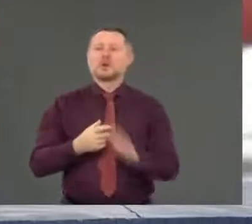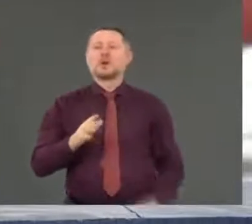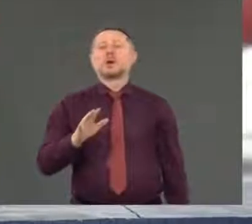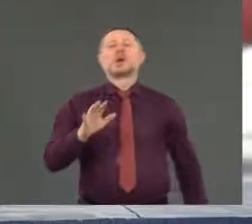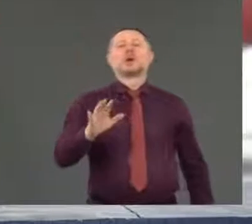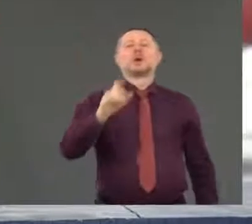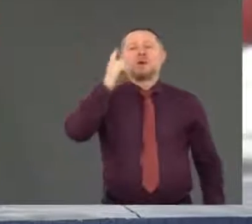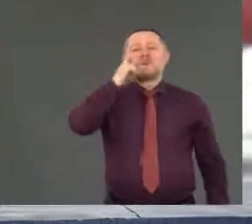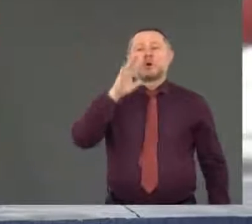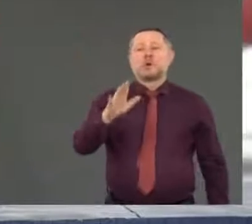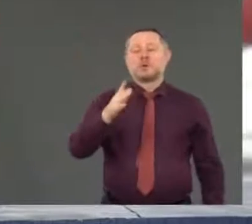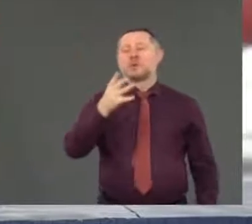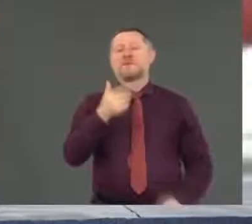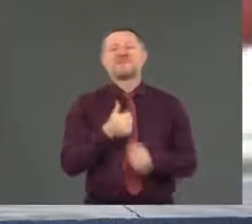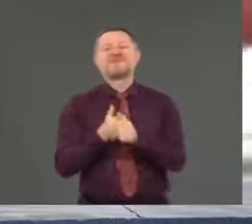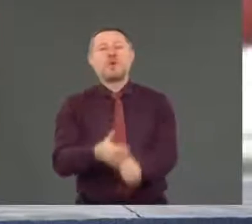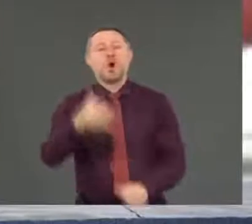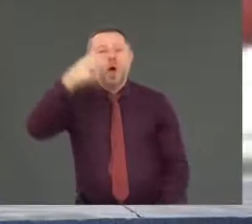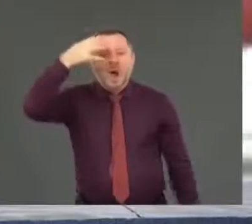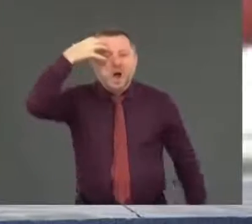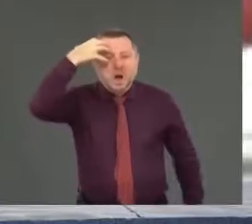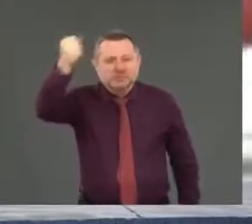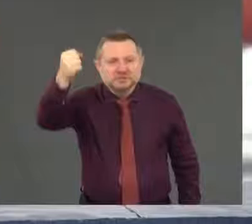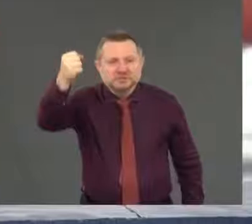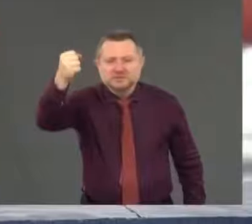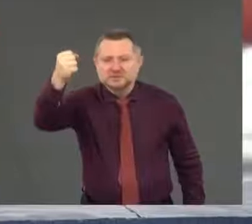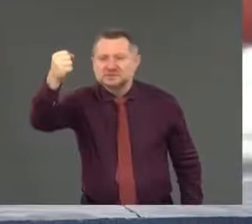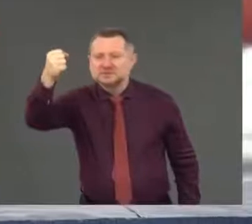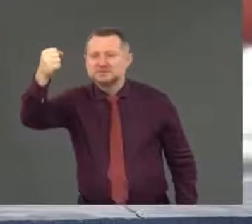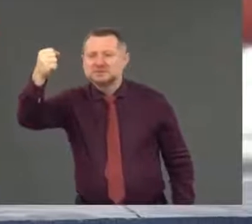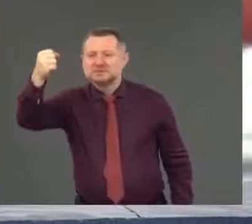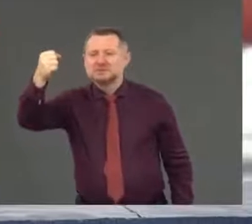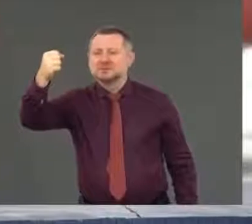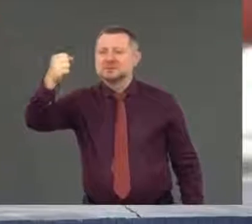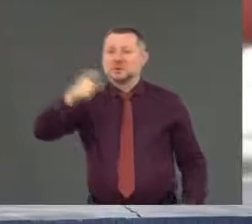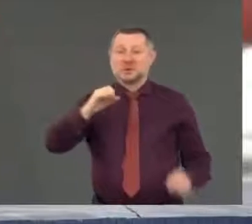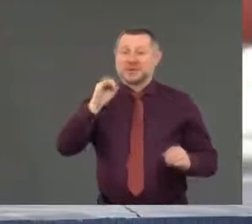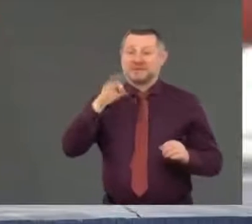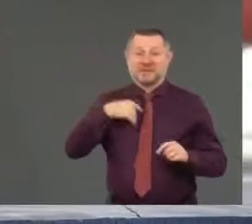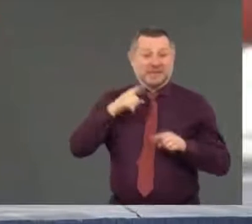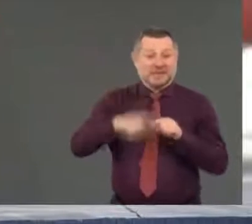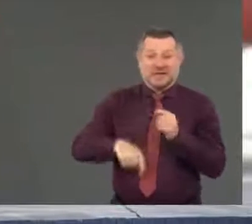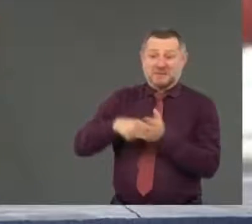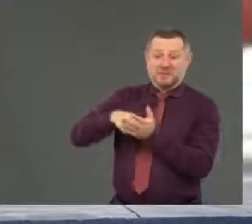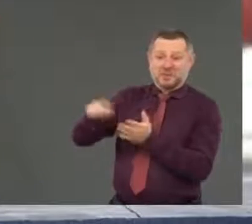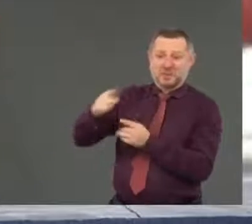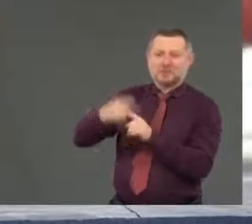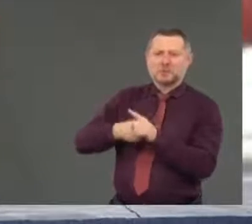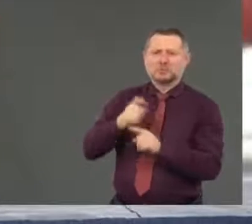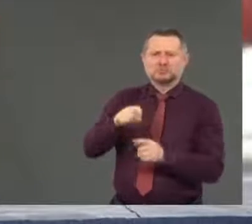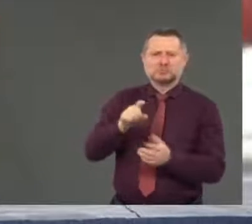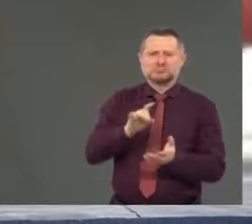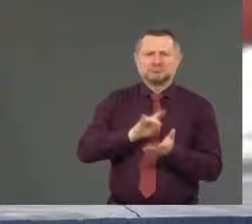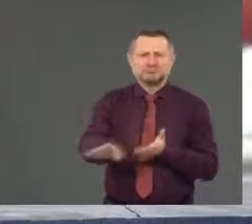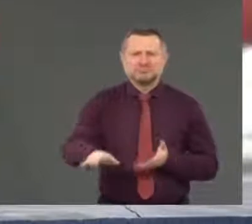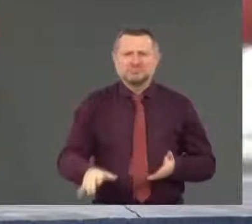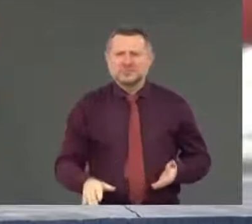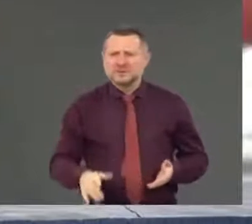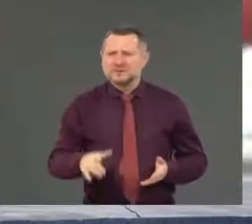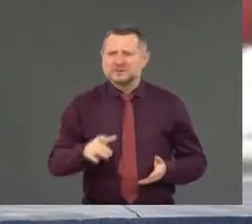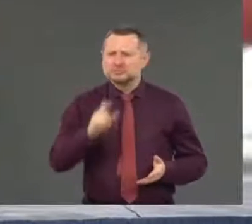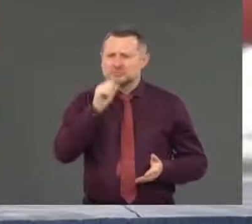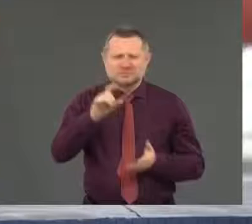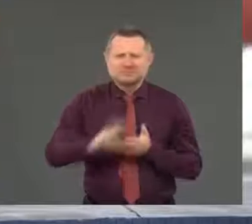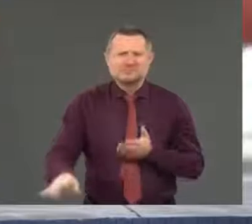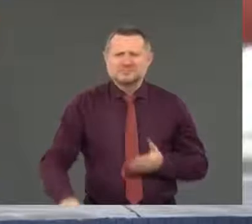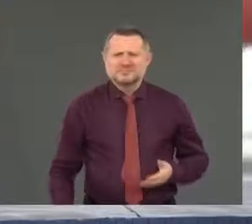balance. You should not be evicted because you can't pay the rent. And that's the